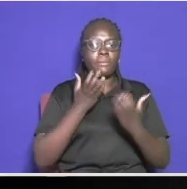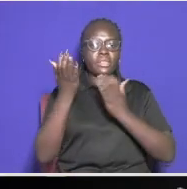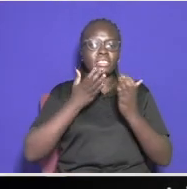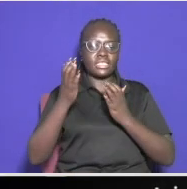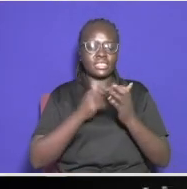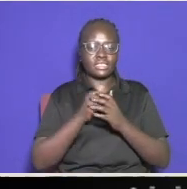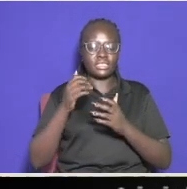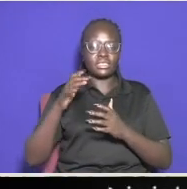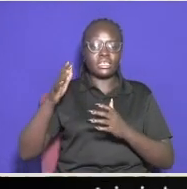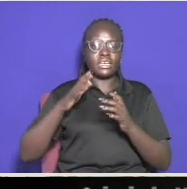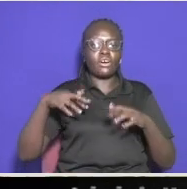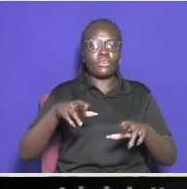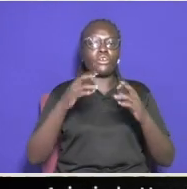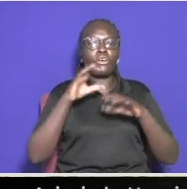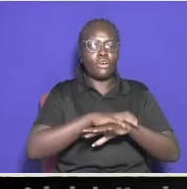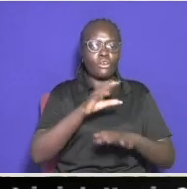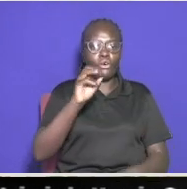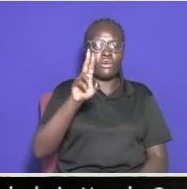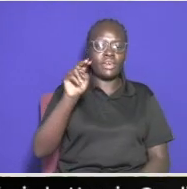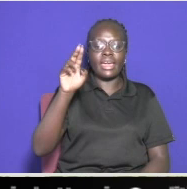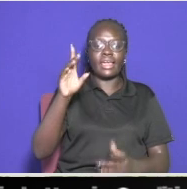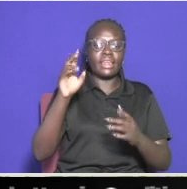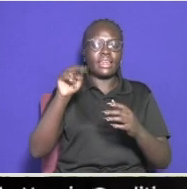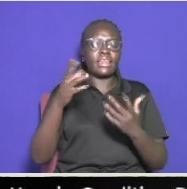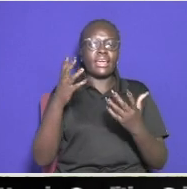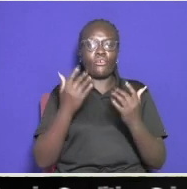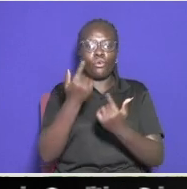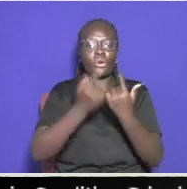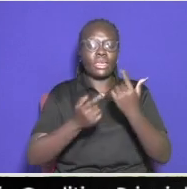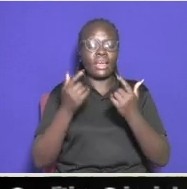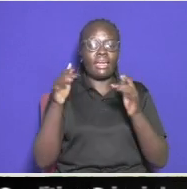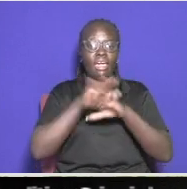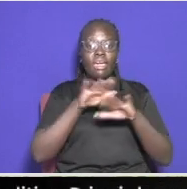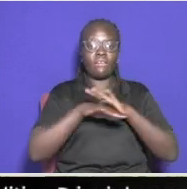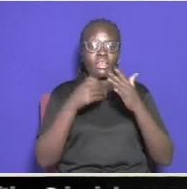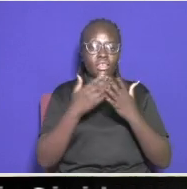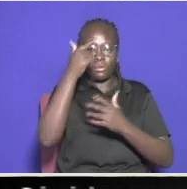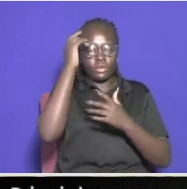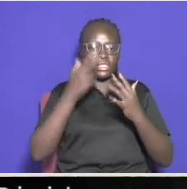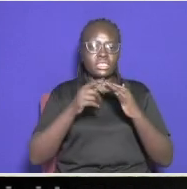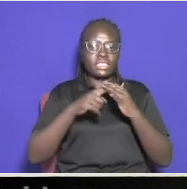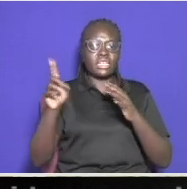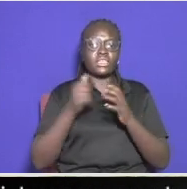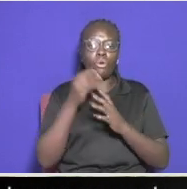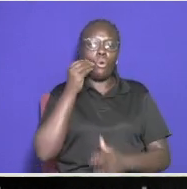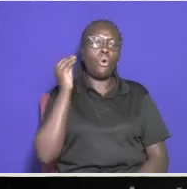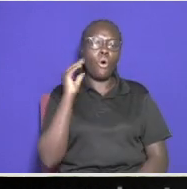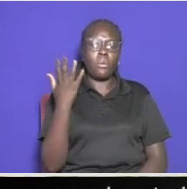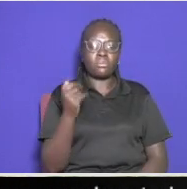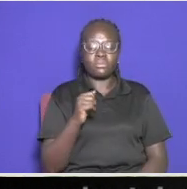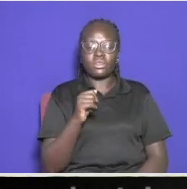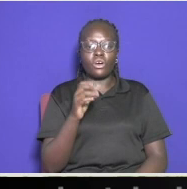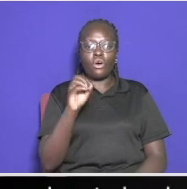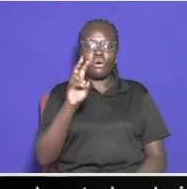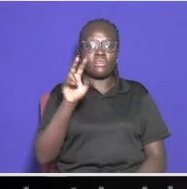Bought an oven, bought this, bought that. Because initially we started with the home oven, the four burner with